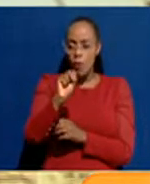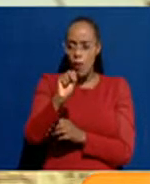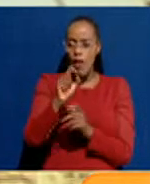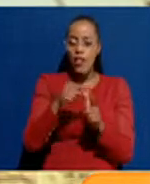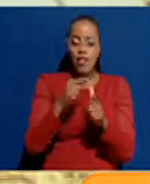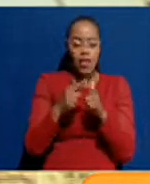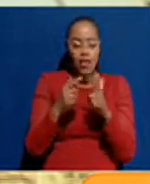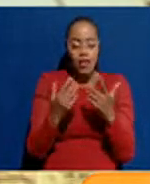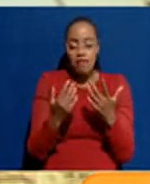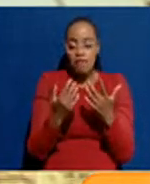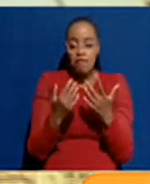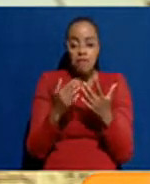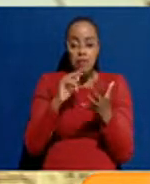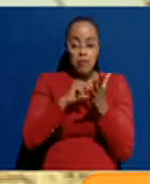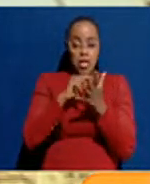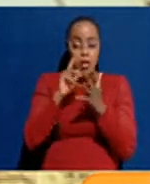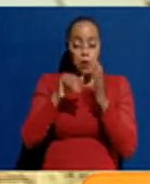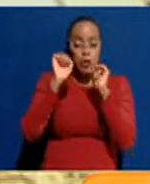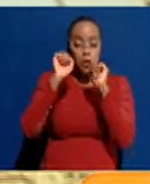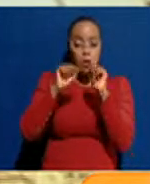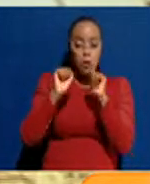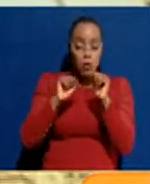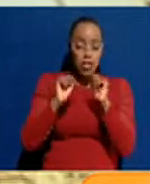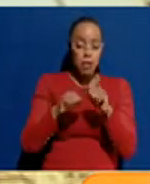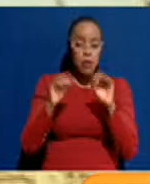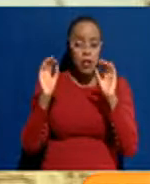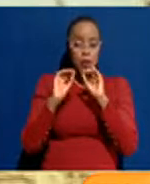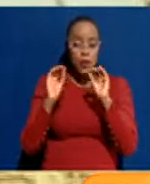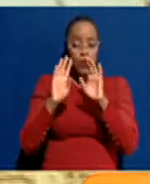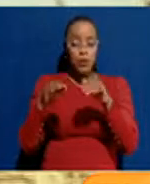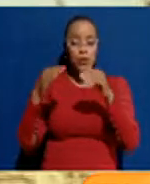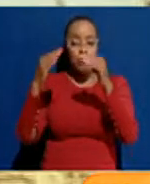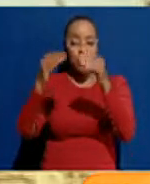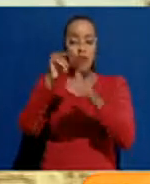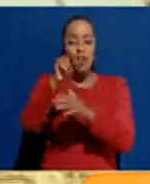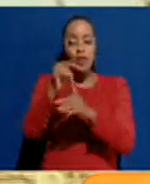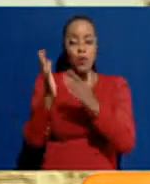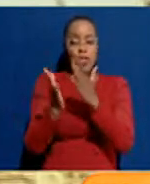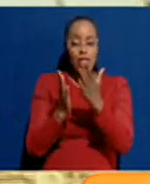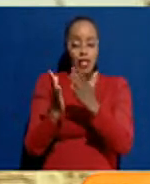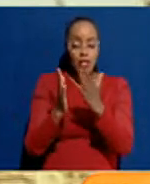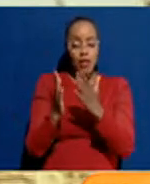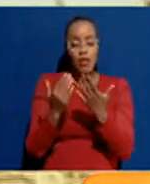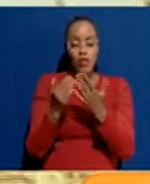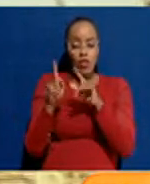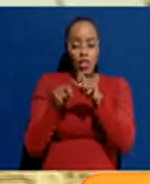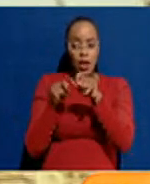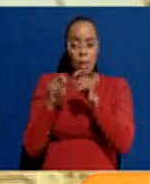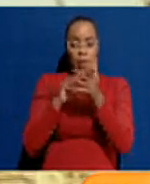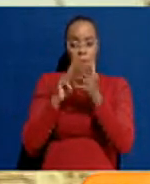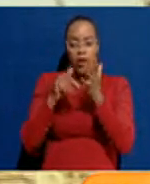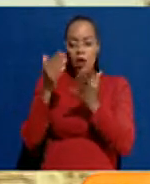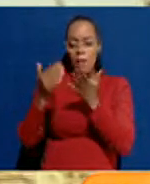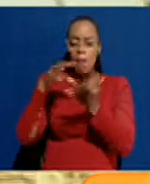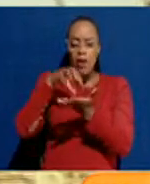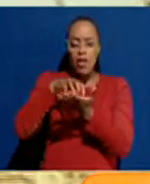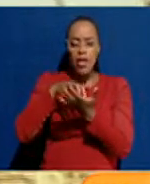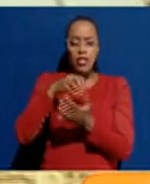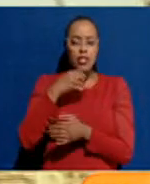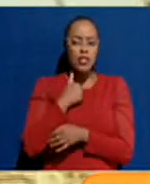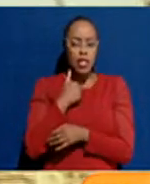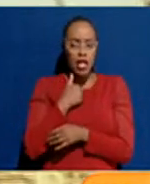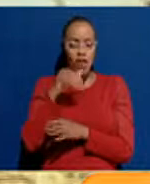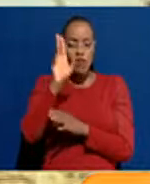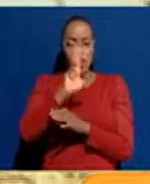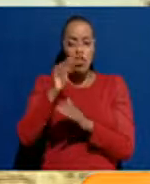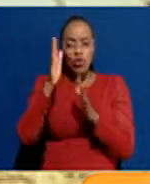is already overloaded. Mm-hmm. So that is to say that it may not be possible to provide you with a service from a particular transformer. So there may be cases really of